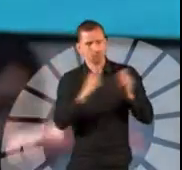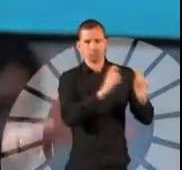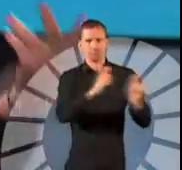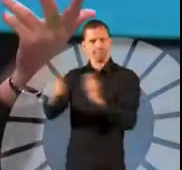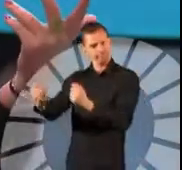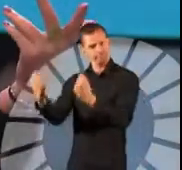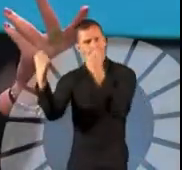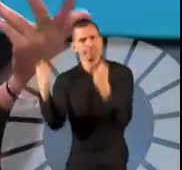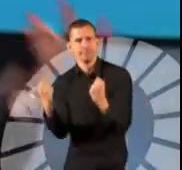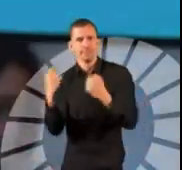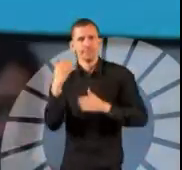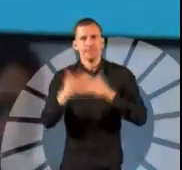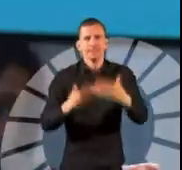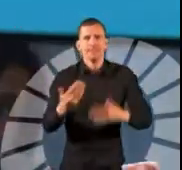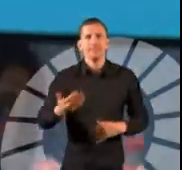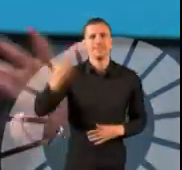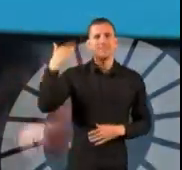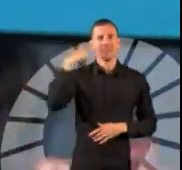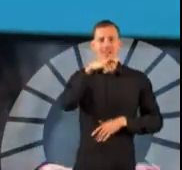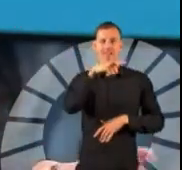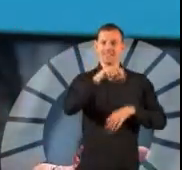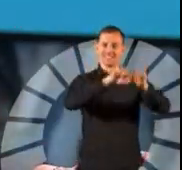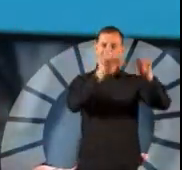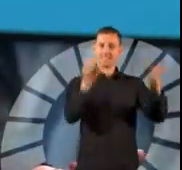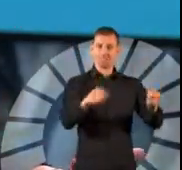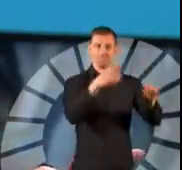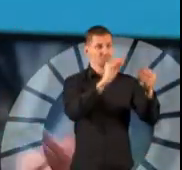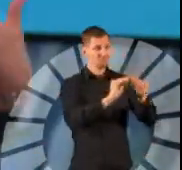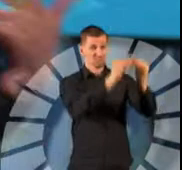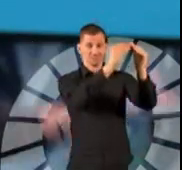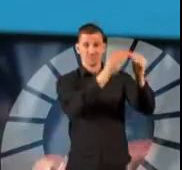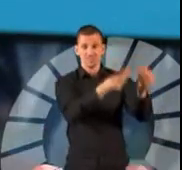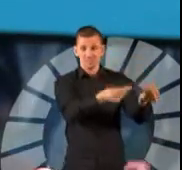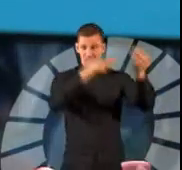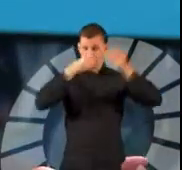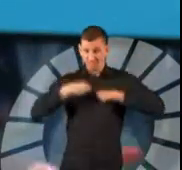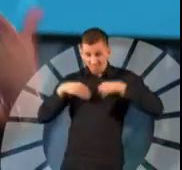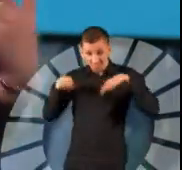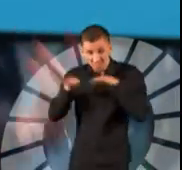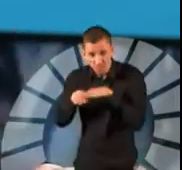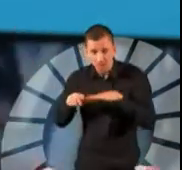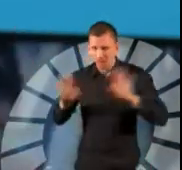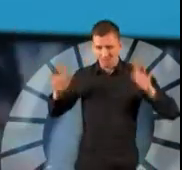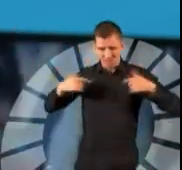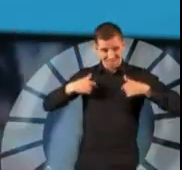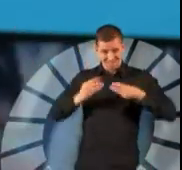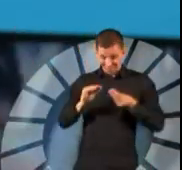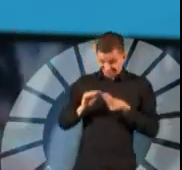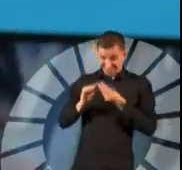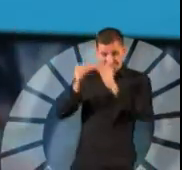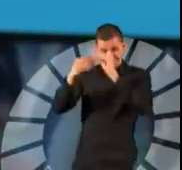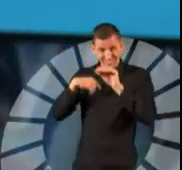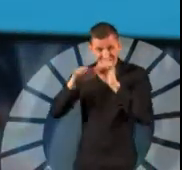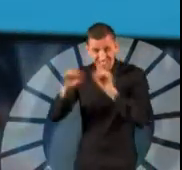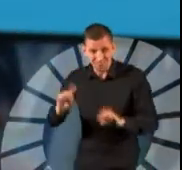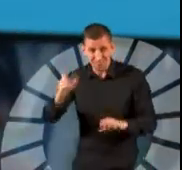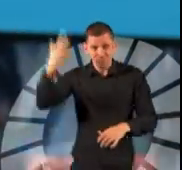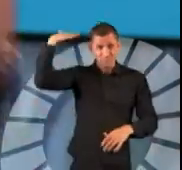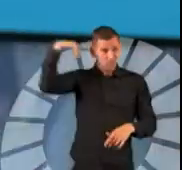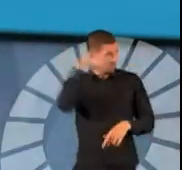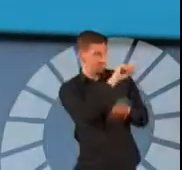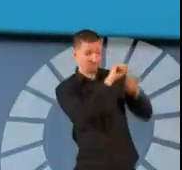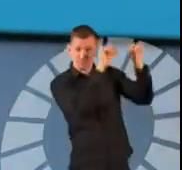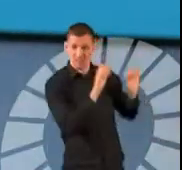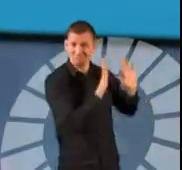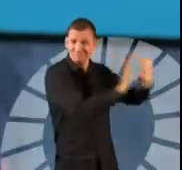We have the demographic power, the voting power, the innovation power, the youth-led accountability power.